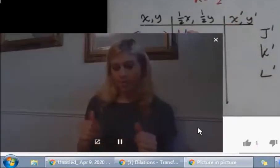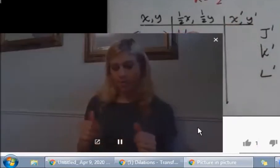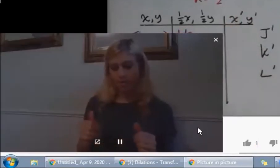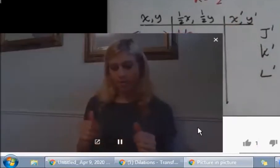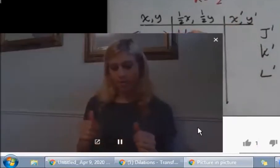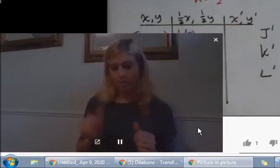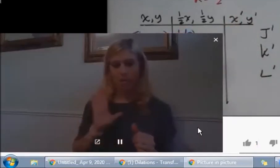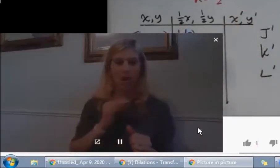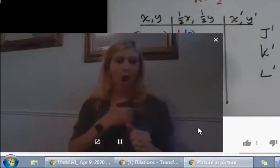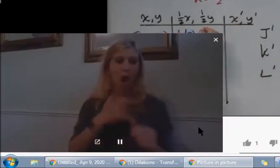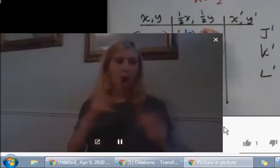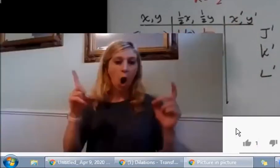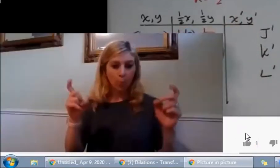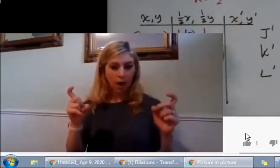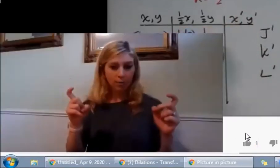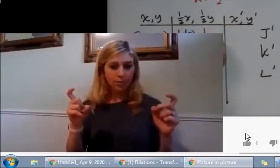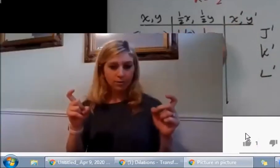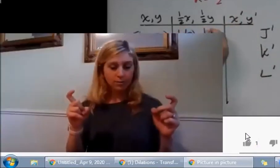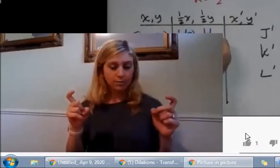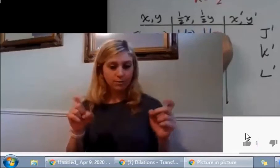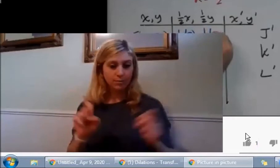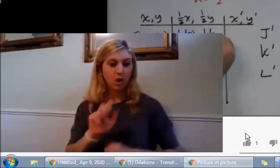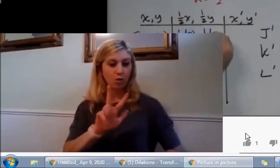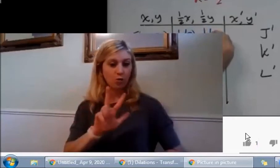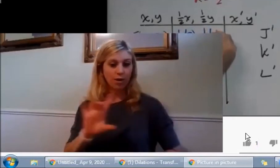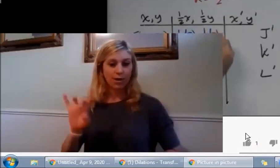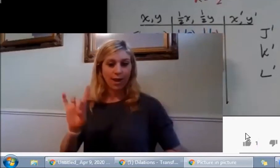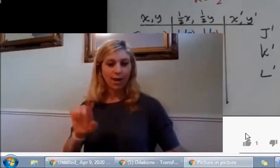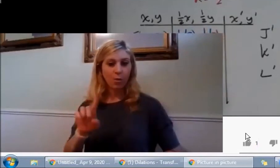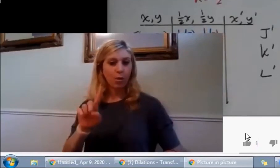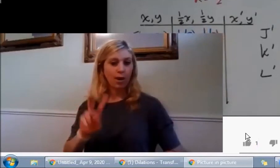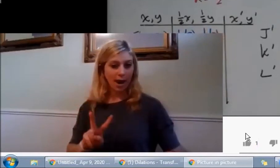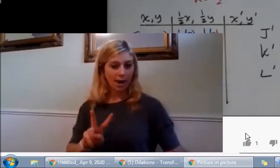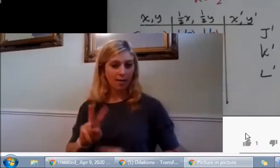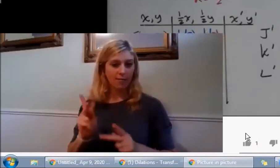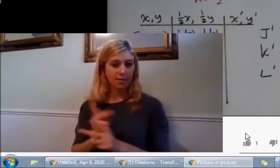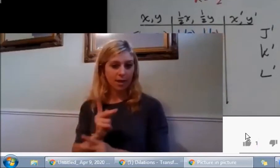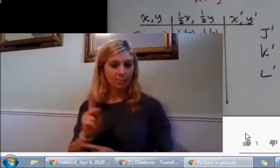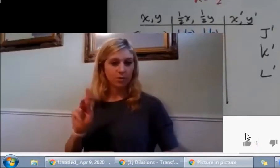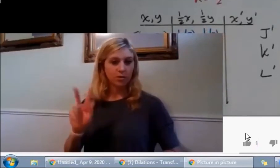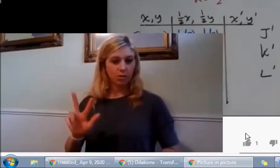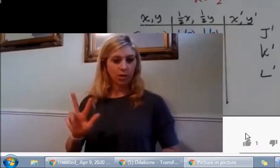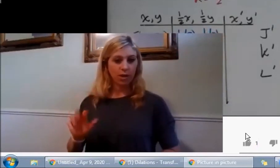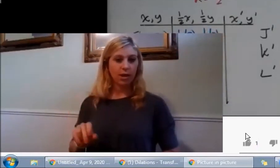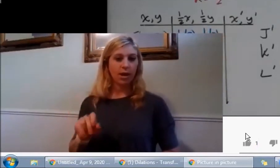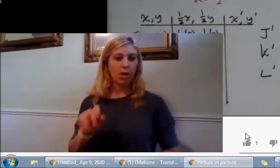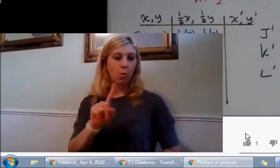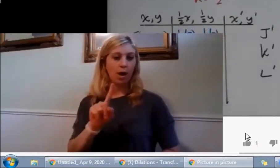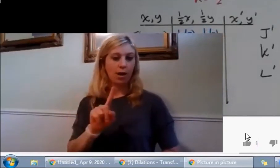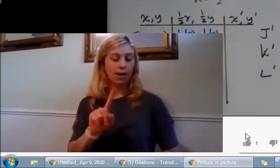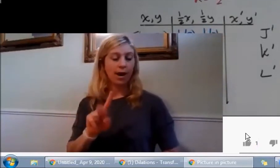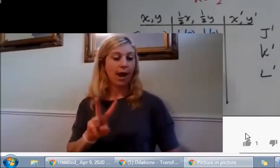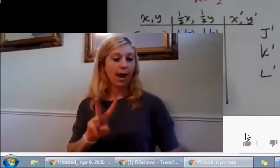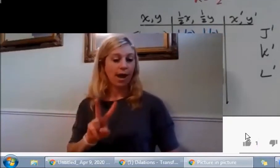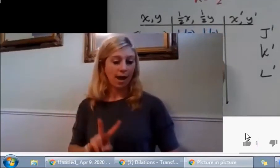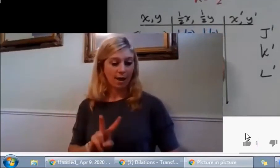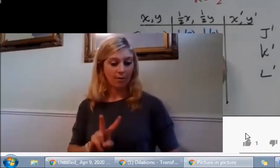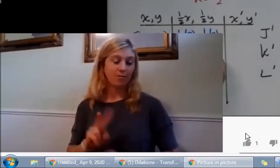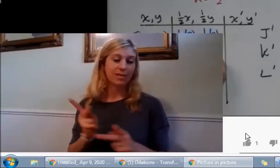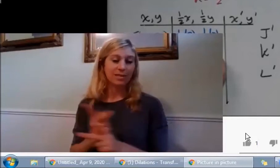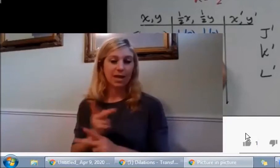1/2 times 3 and 1/2 times 8. This one is 1/2 of